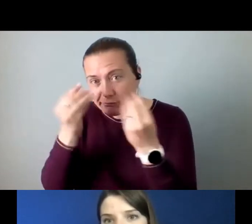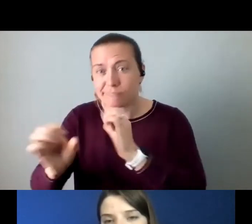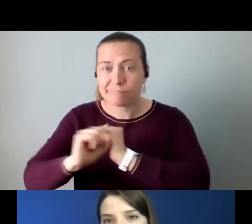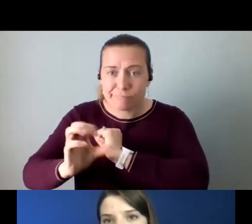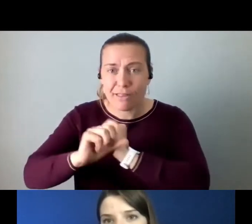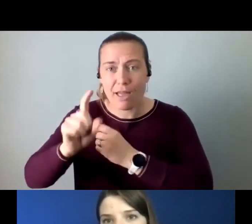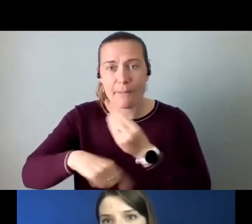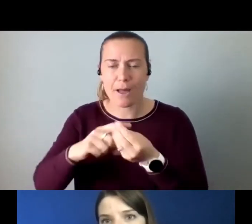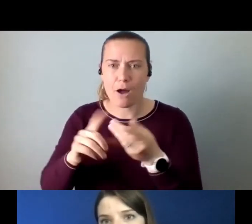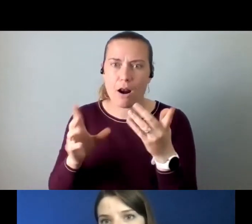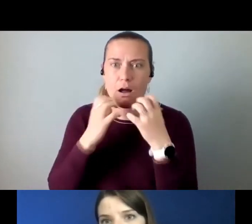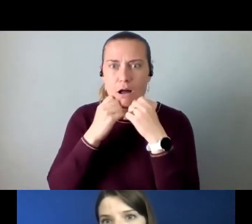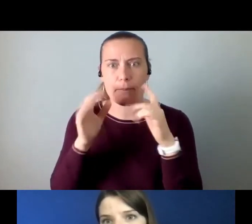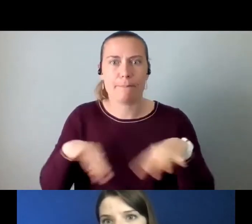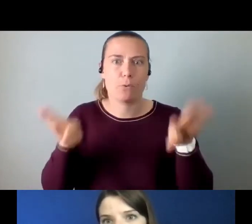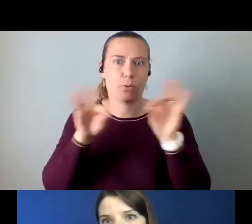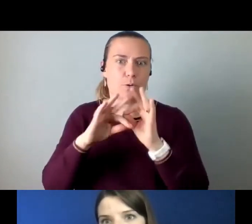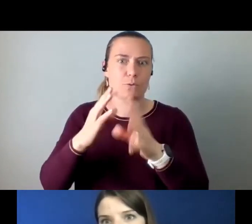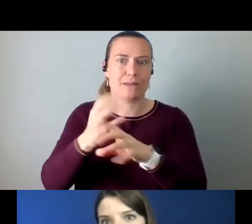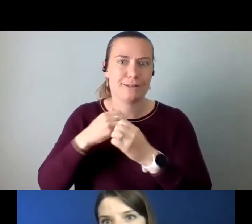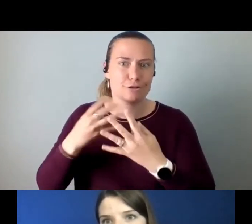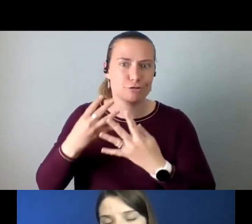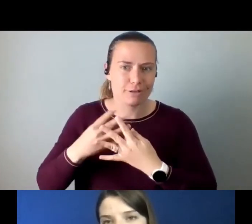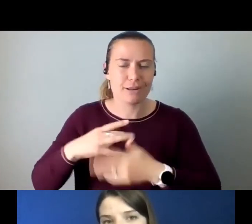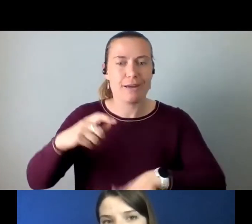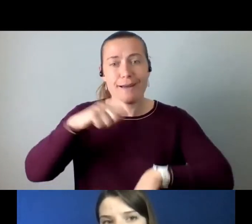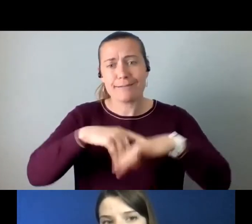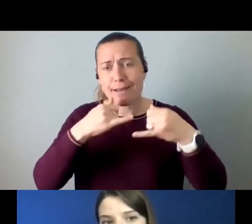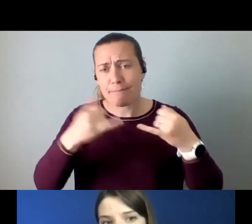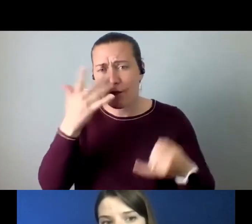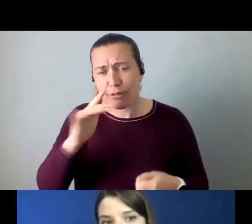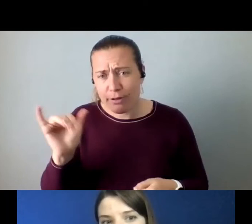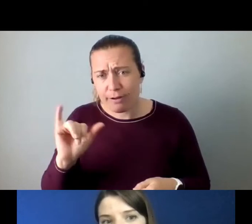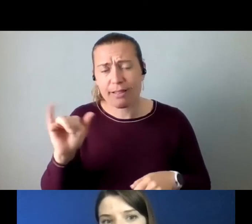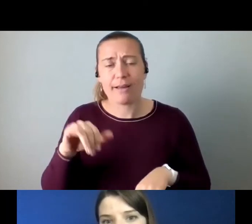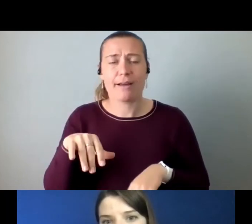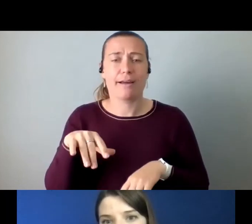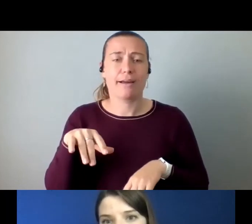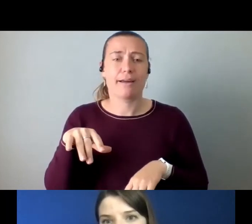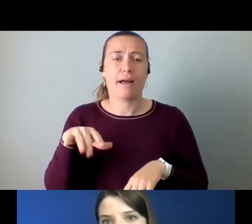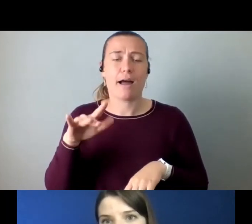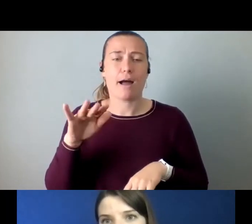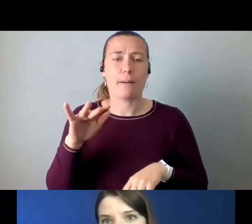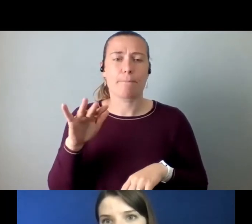the importance of screening, what the timeline should look like for screening. And